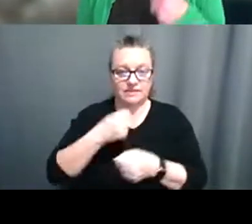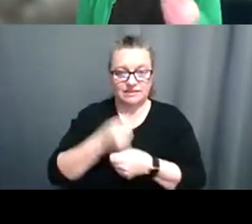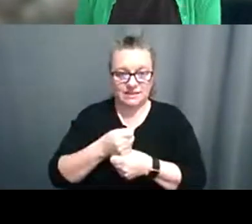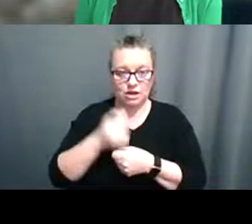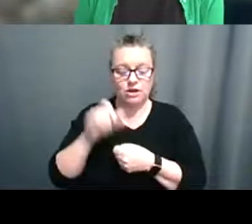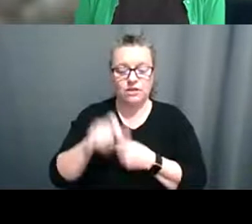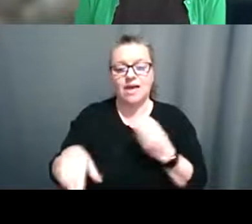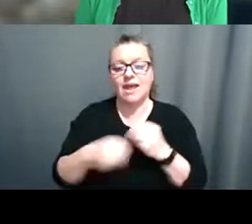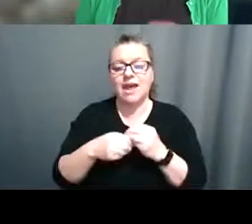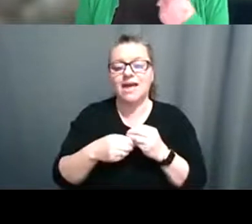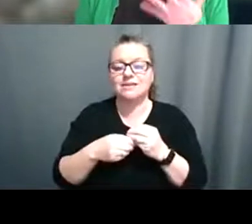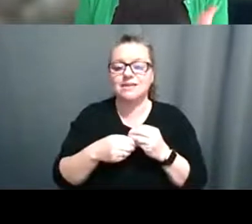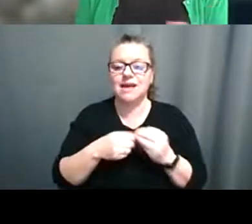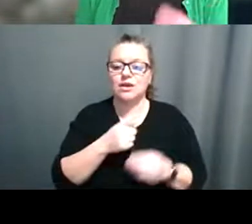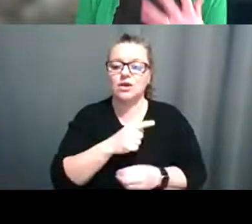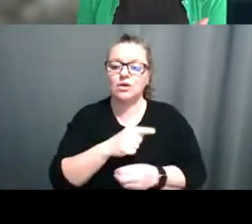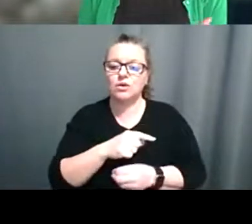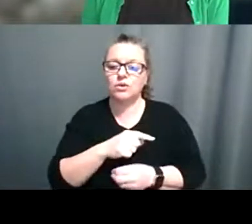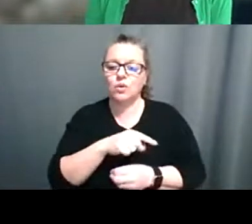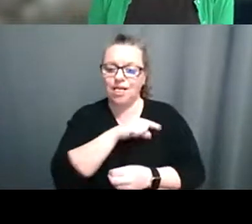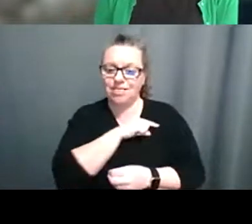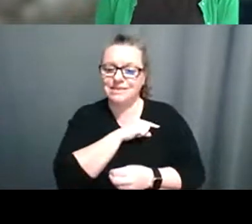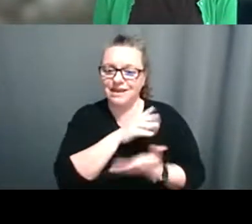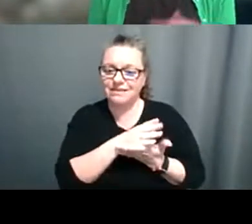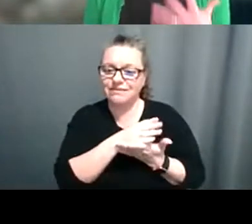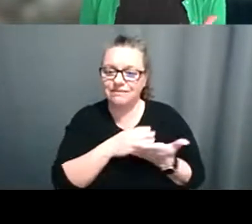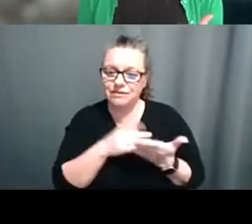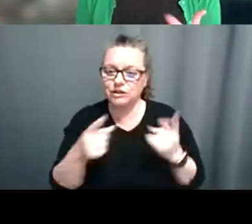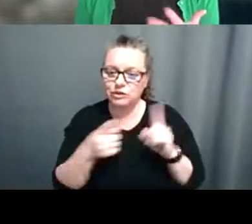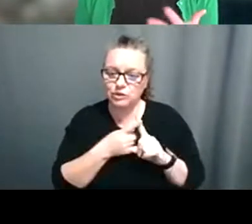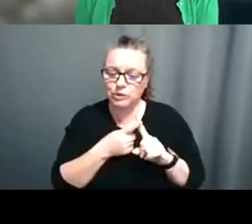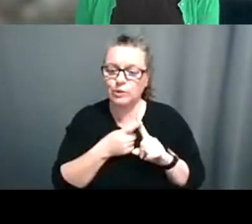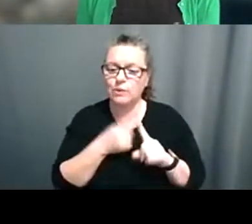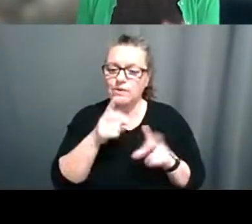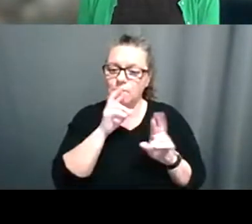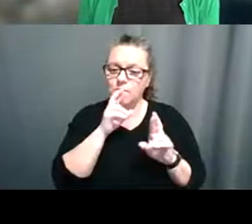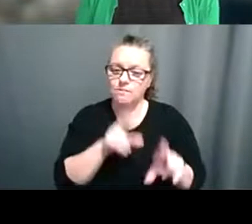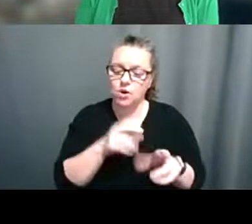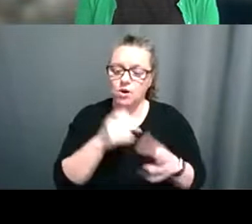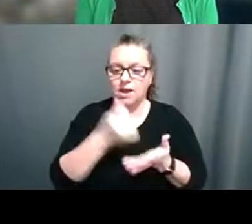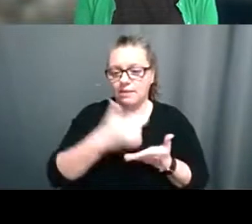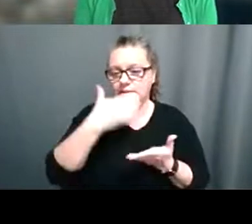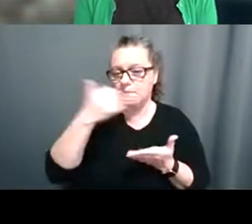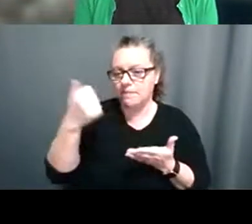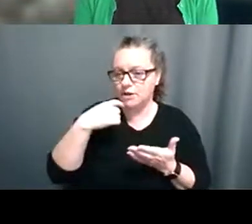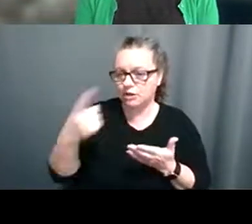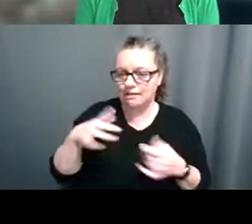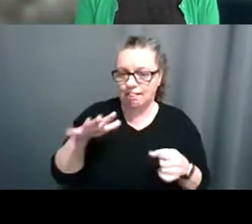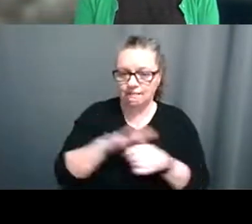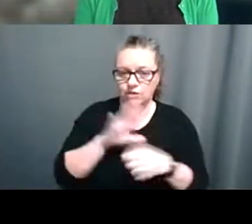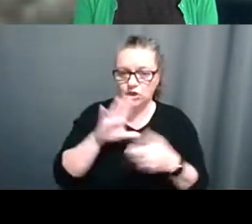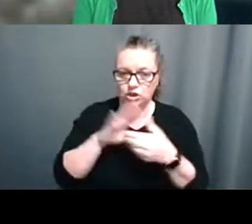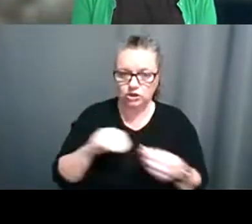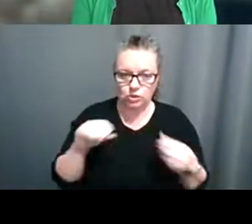that qualitative or that element to a report and really helps better tell a full story.